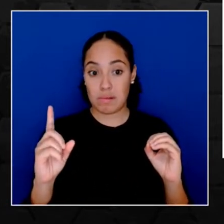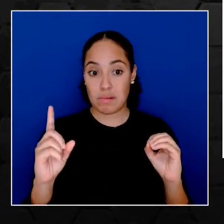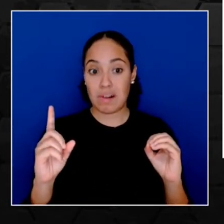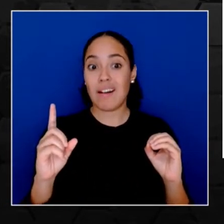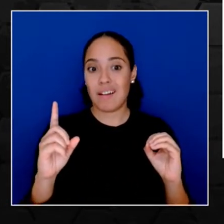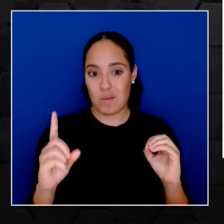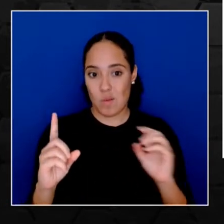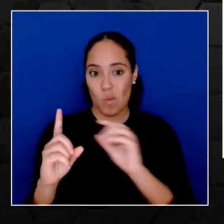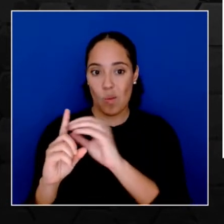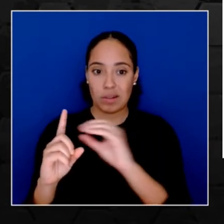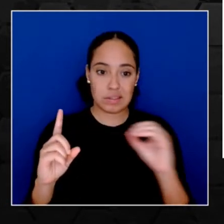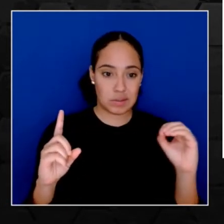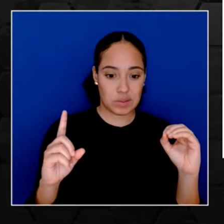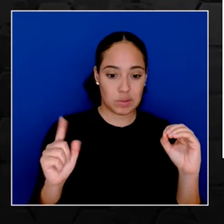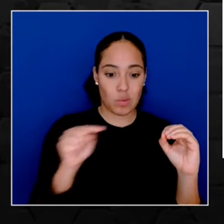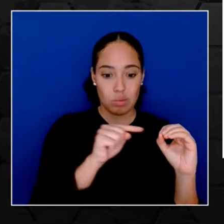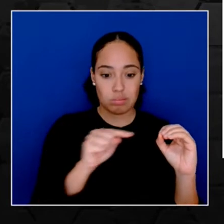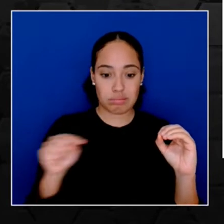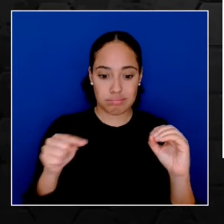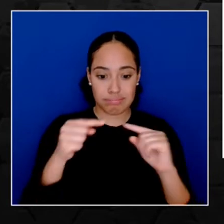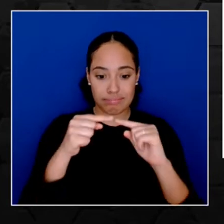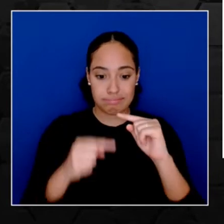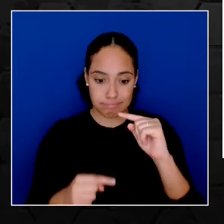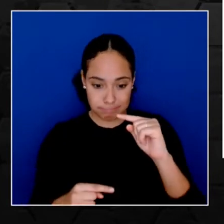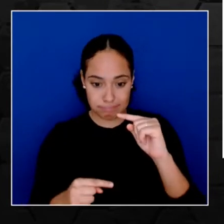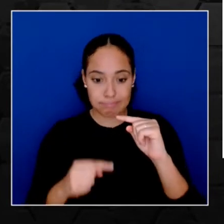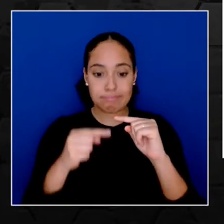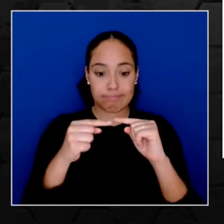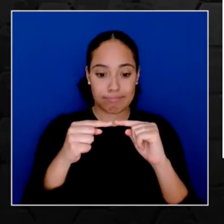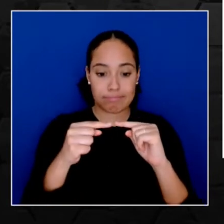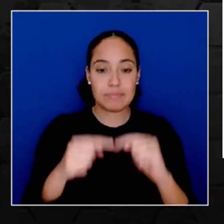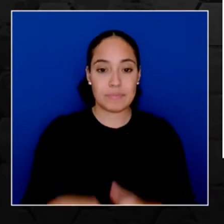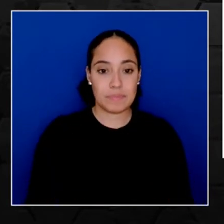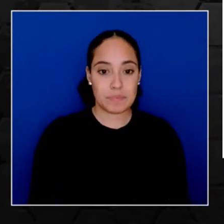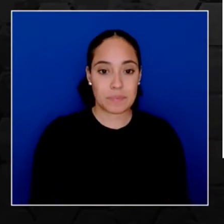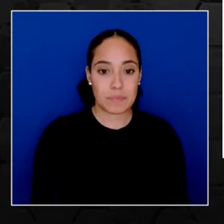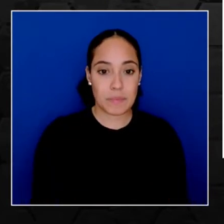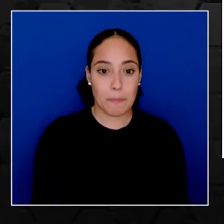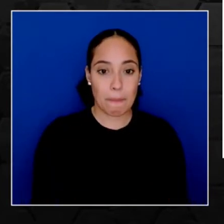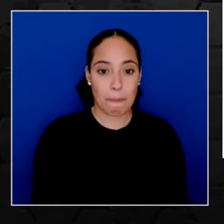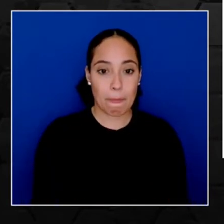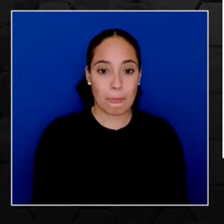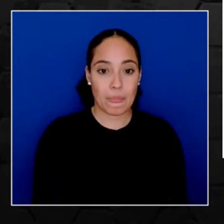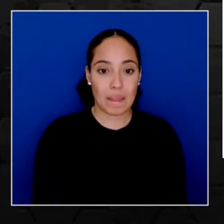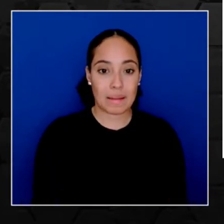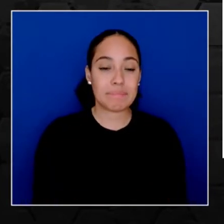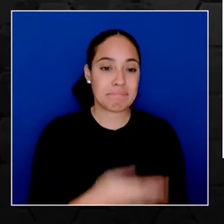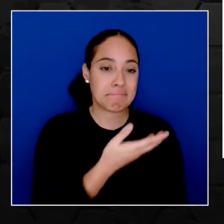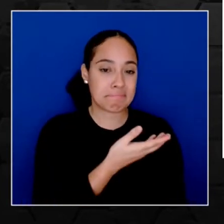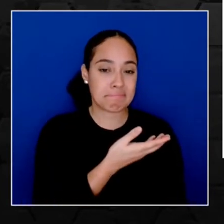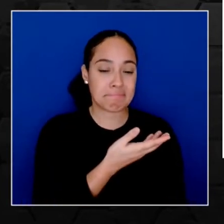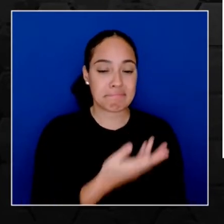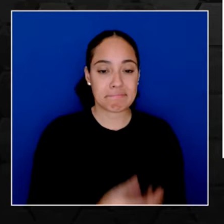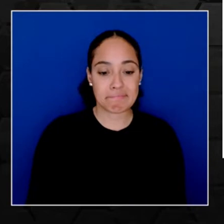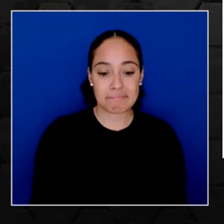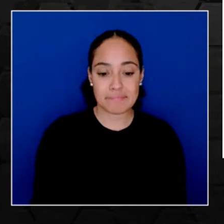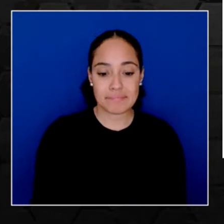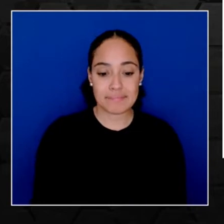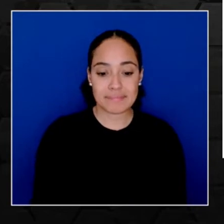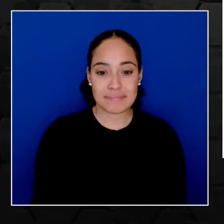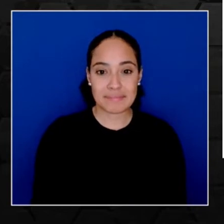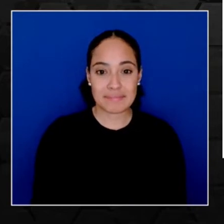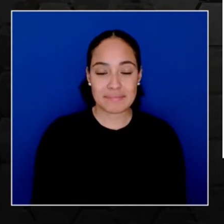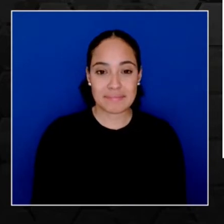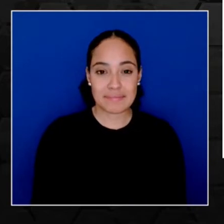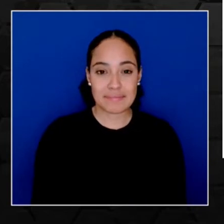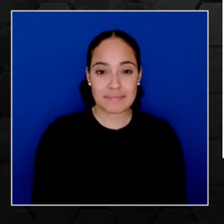dropping that. Again, if I increase the x, y will decrease. As simple as the logic is. Cool. Now